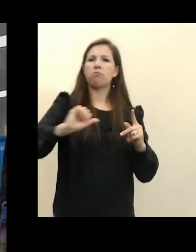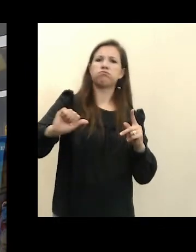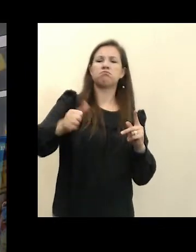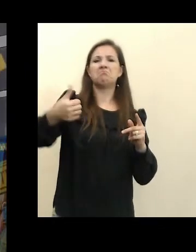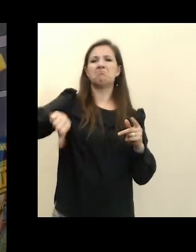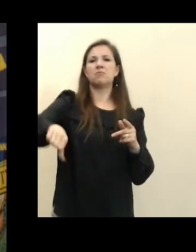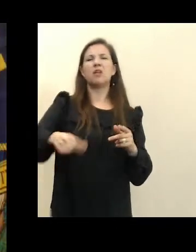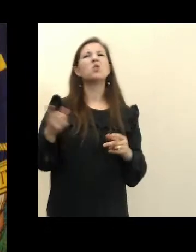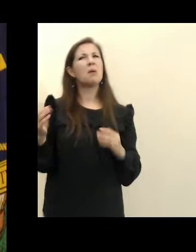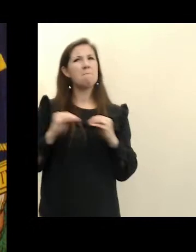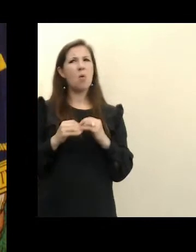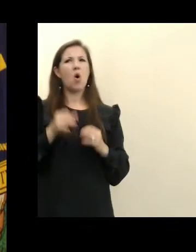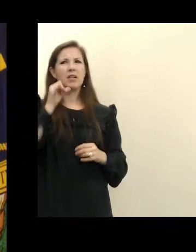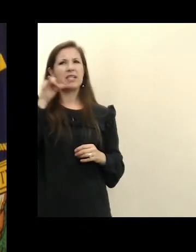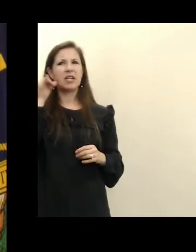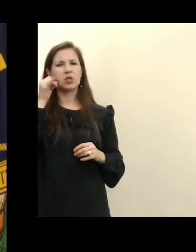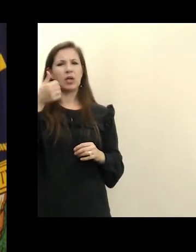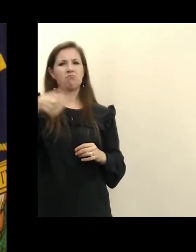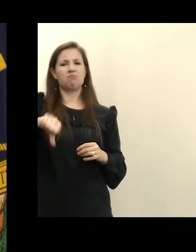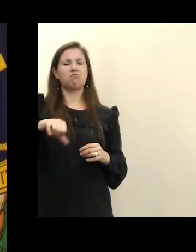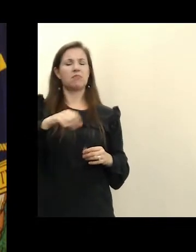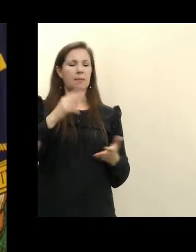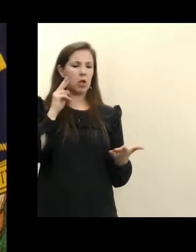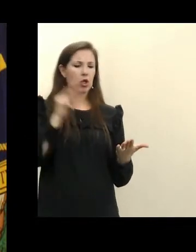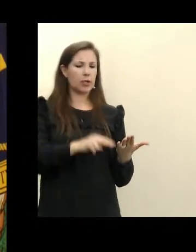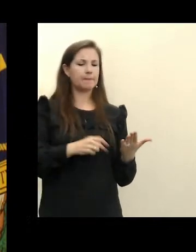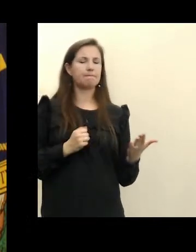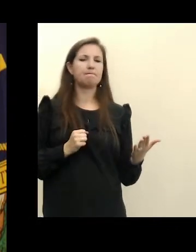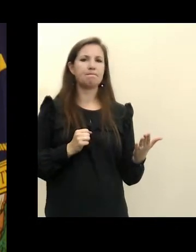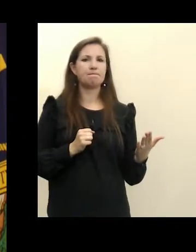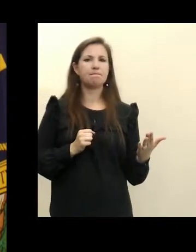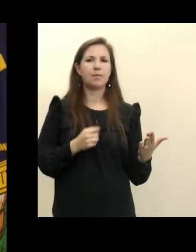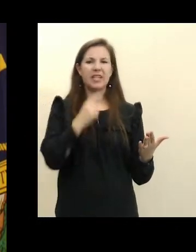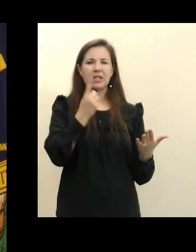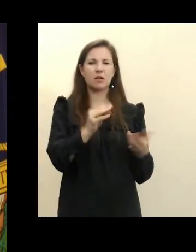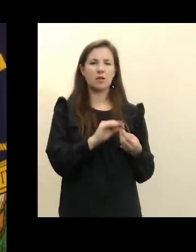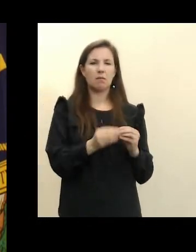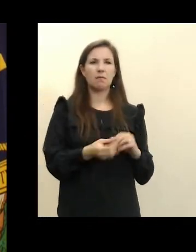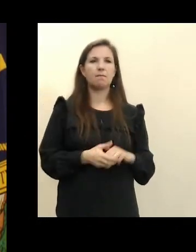away? There were more yesterday that were turned away. Let me just take a look. I'll give you a number.